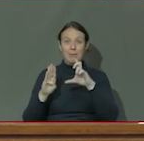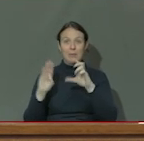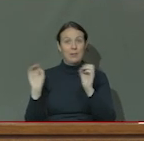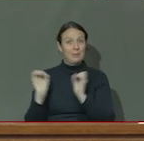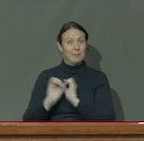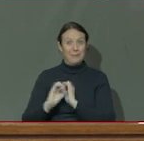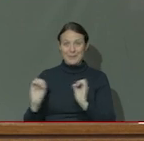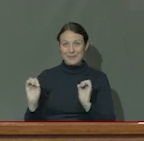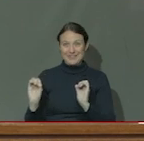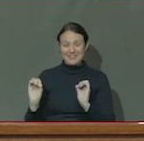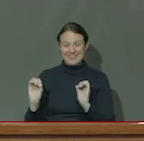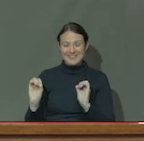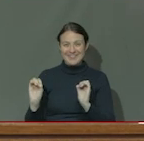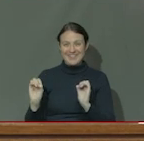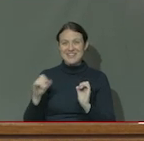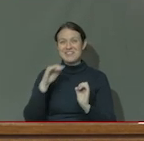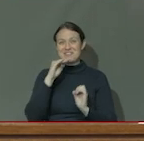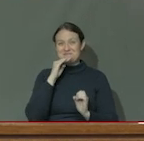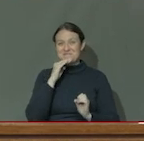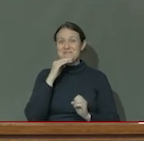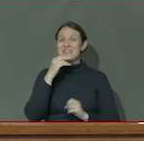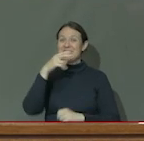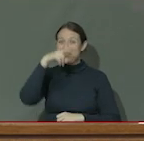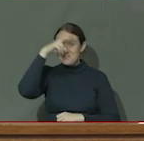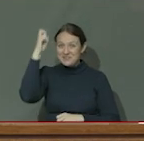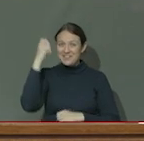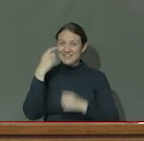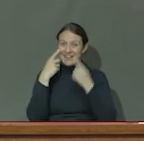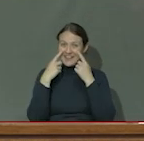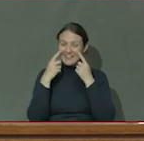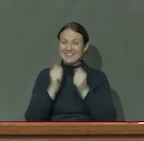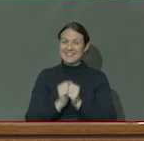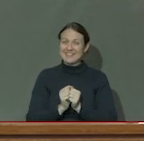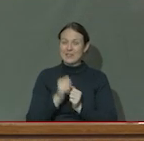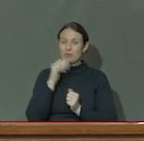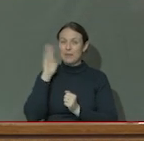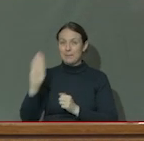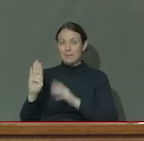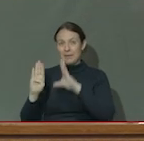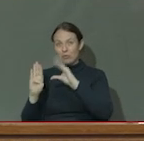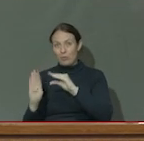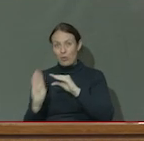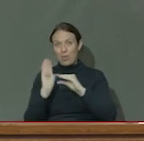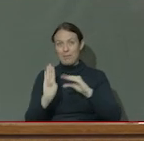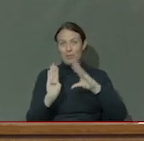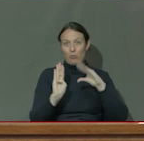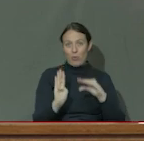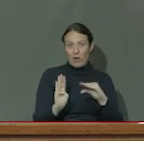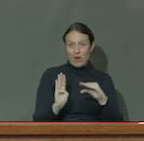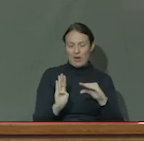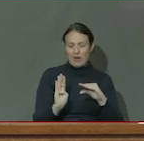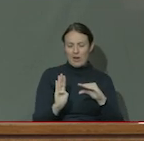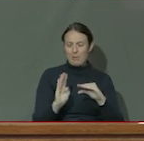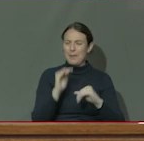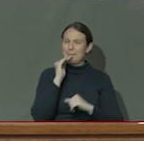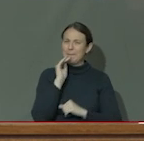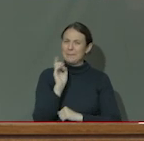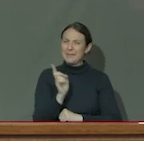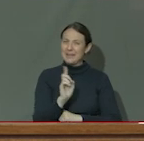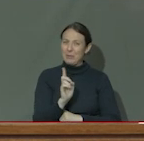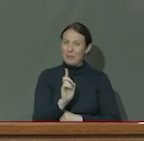doesn't. It's got blue eyes, you can see it. So you must have the 2 small letters. But what does that teach us